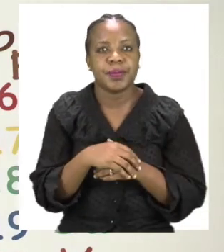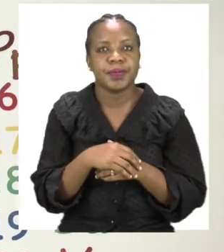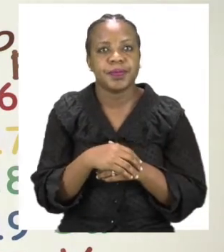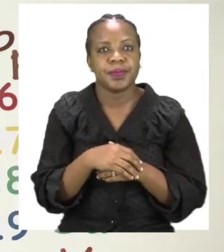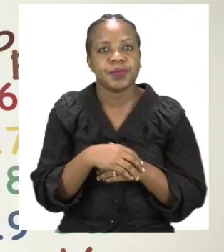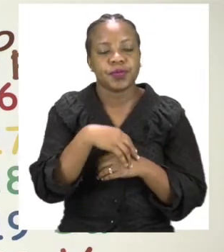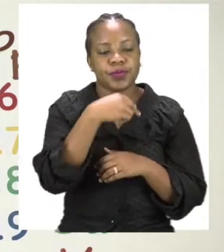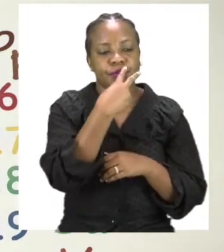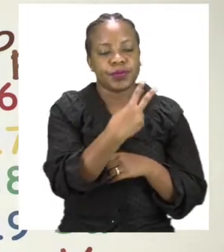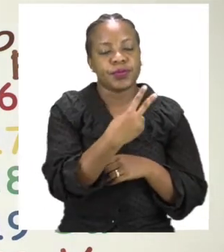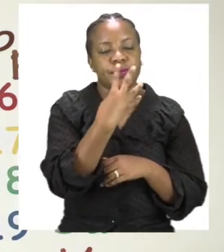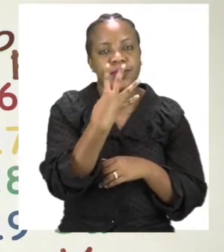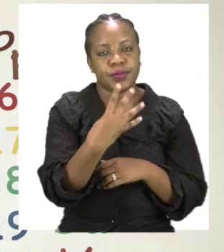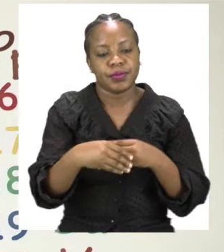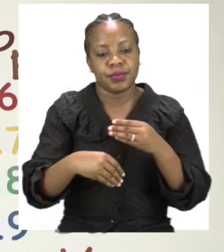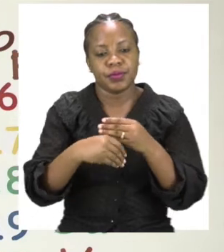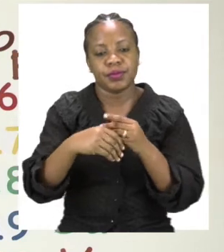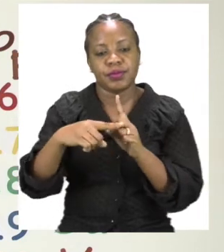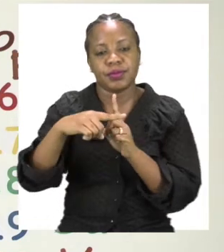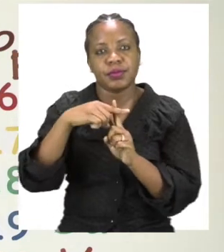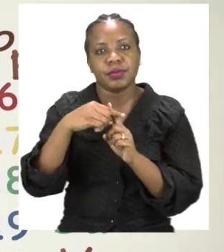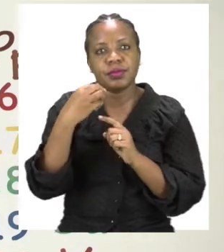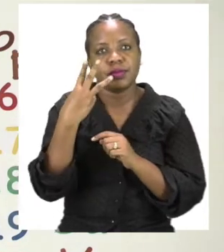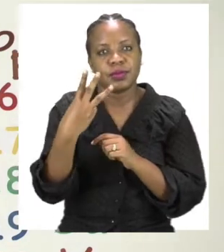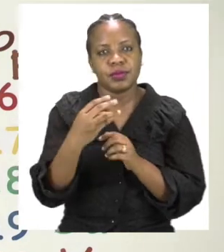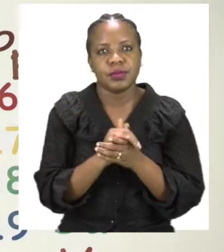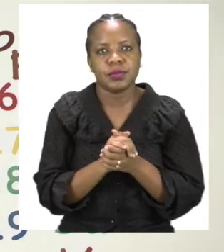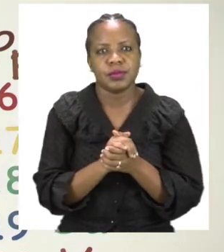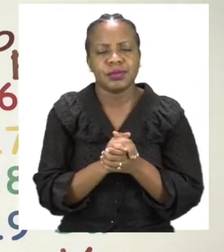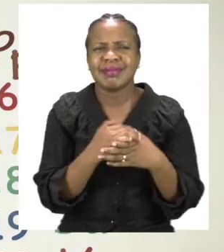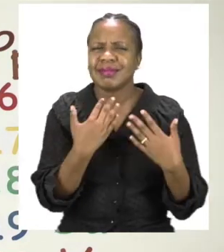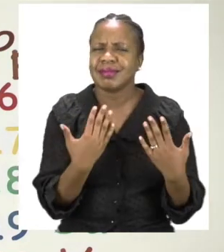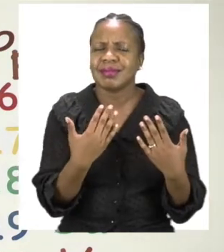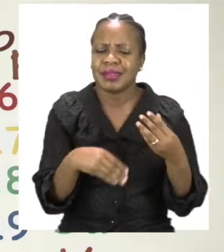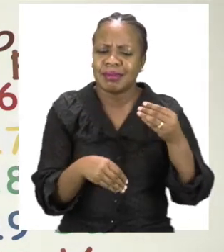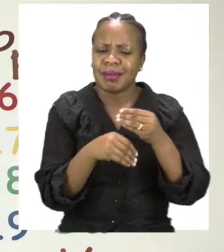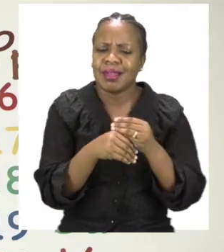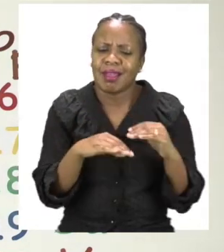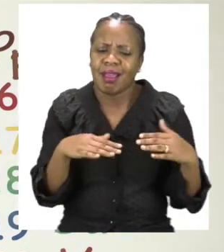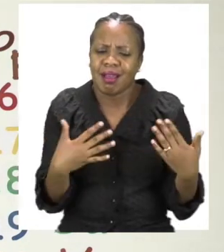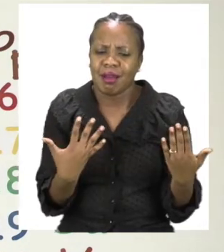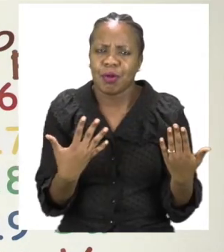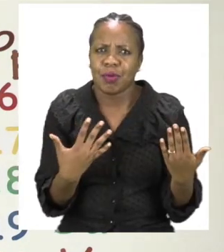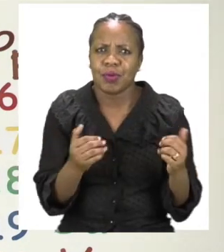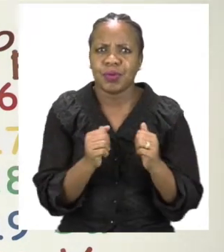equals. So how do we add 24 plus 3